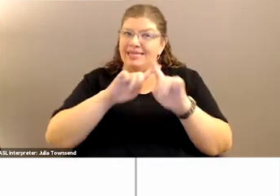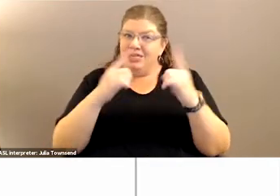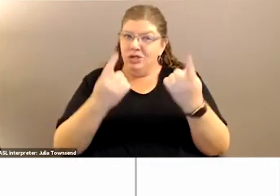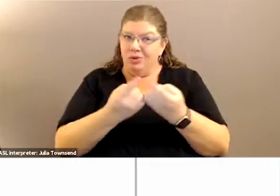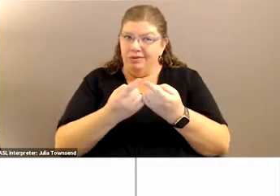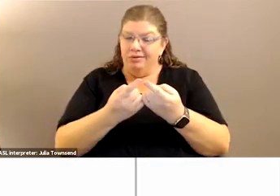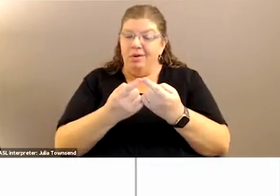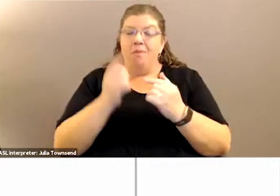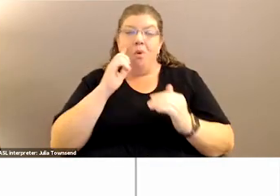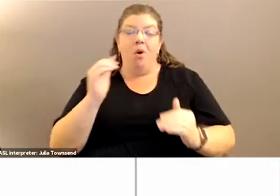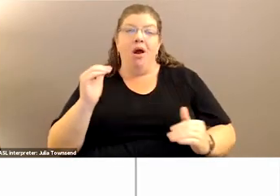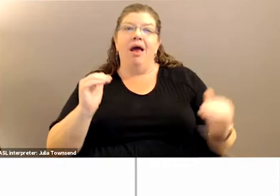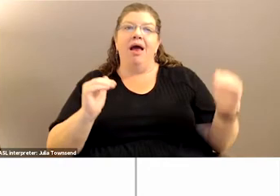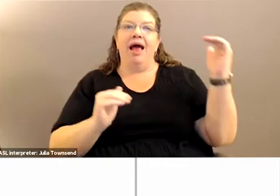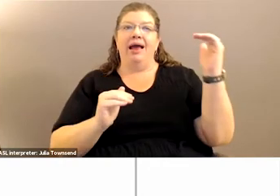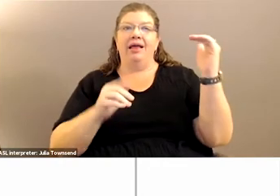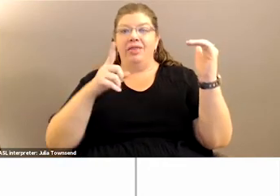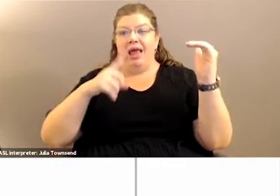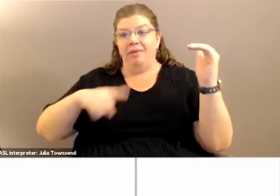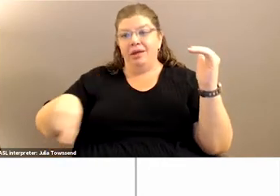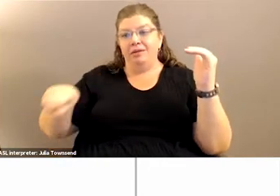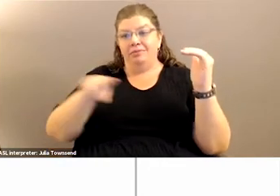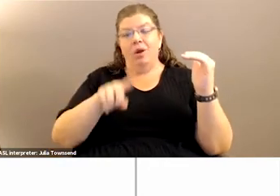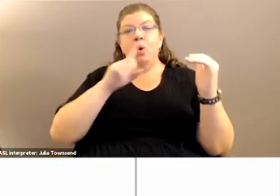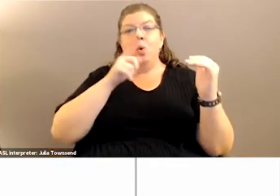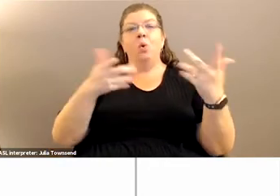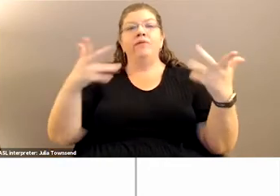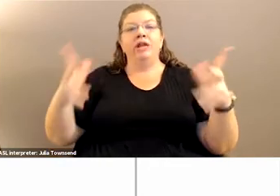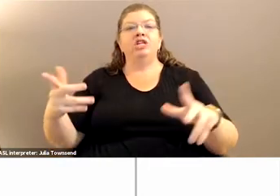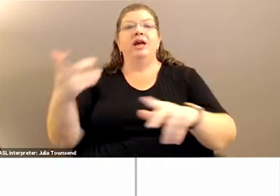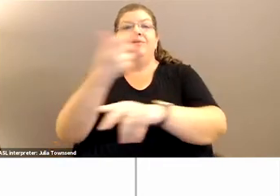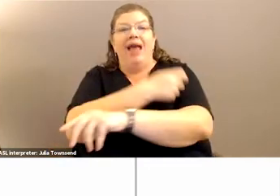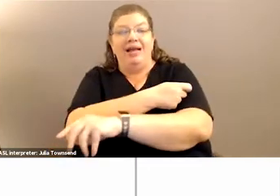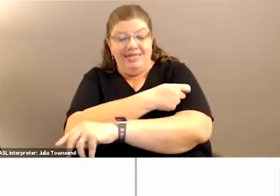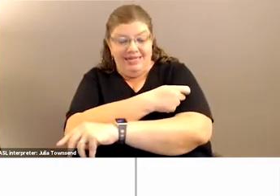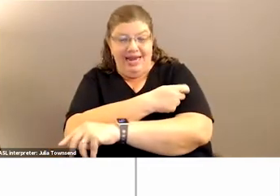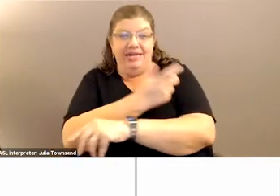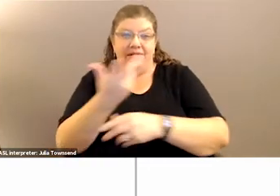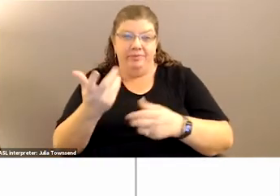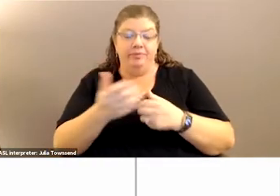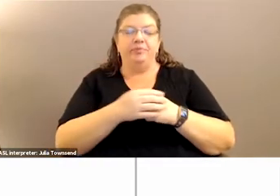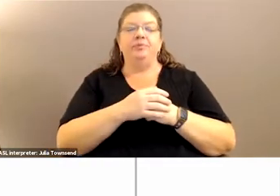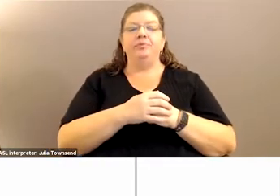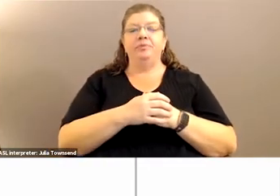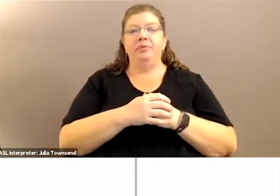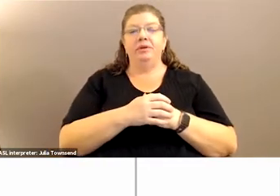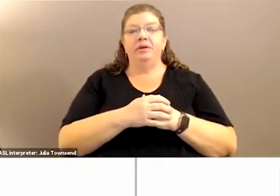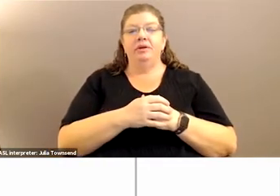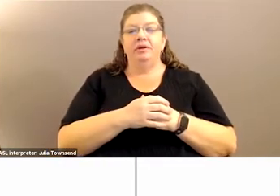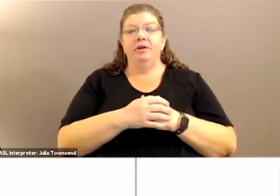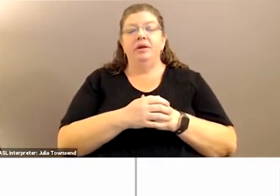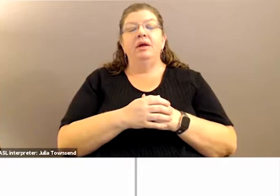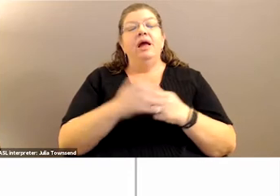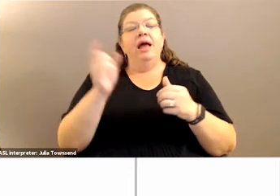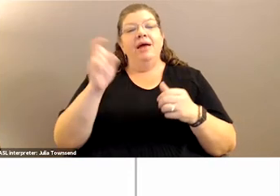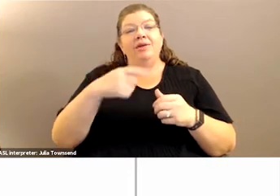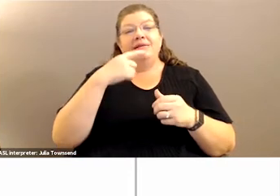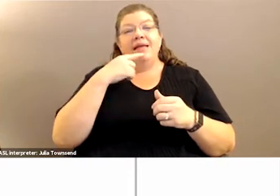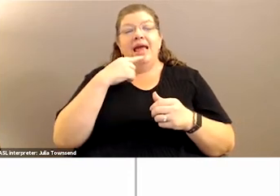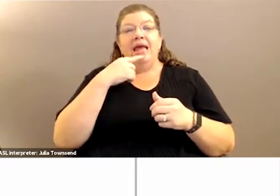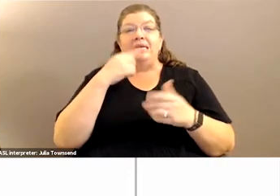than it is amongst the vaccinated and once we get to sadly i have to say higher